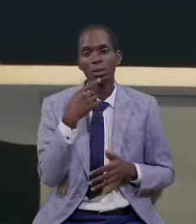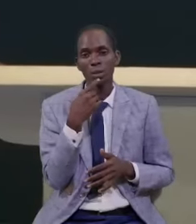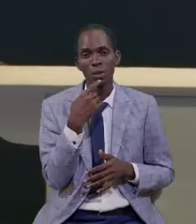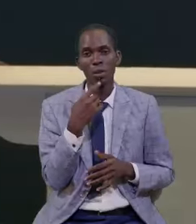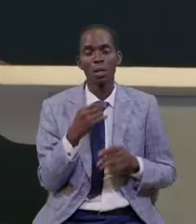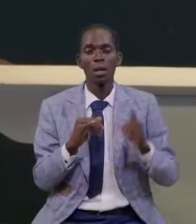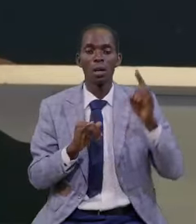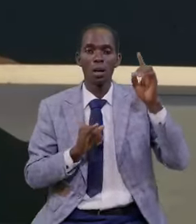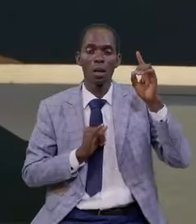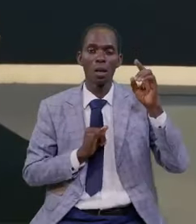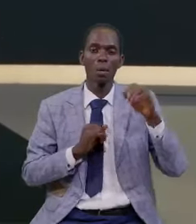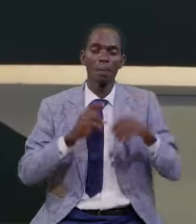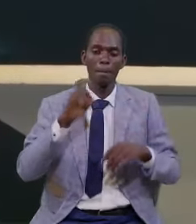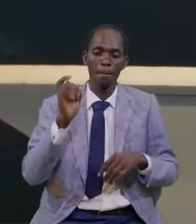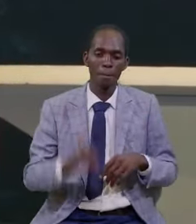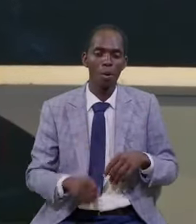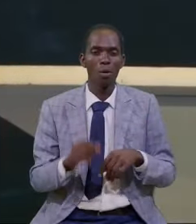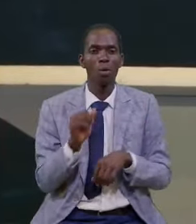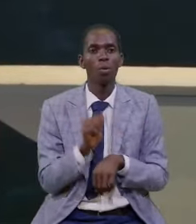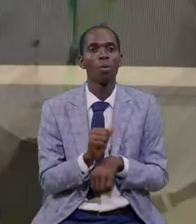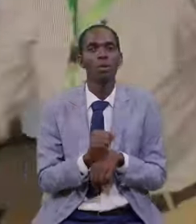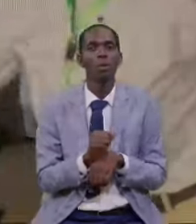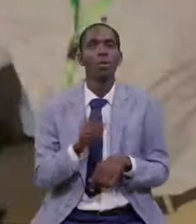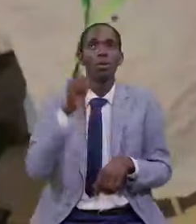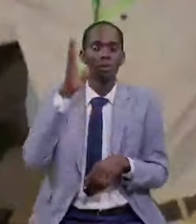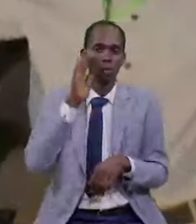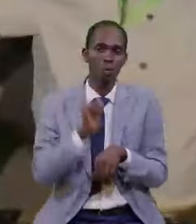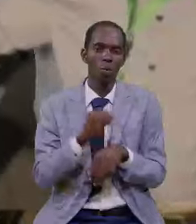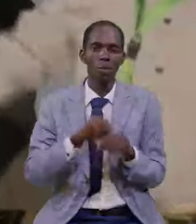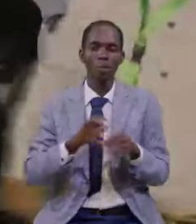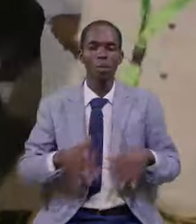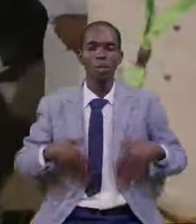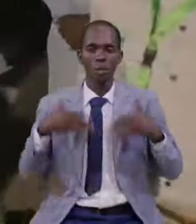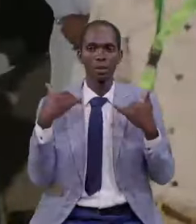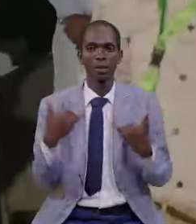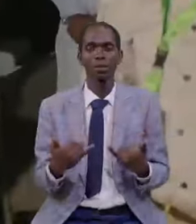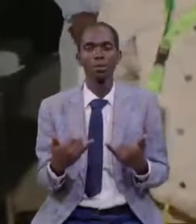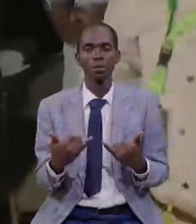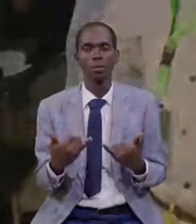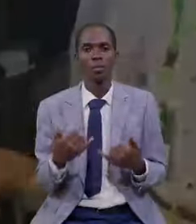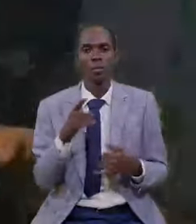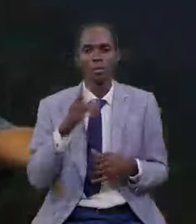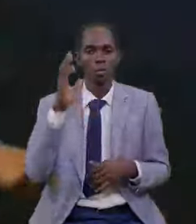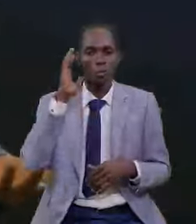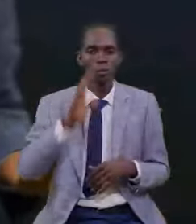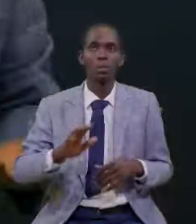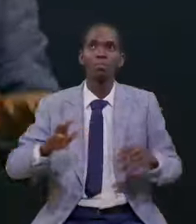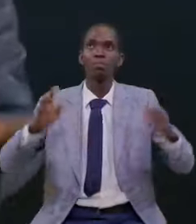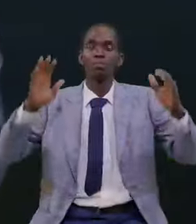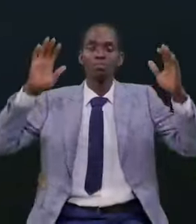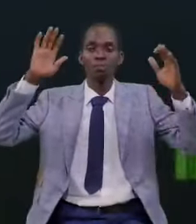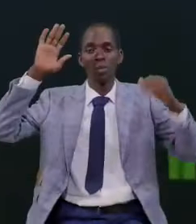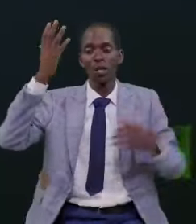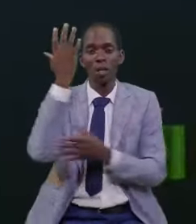must work. He's going to work in your life now. You raise up your hand. You lay the other